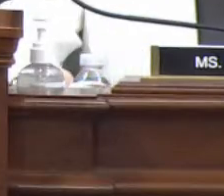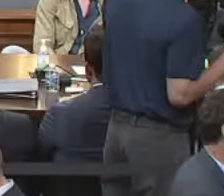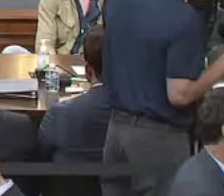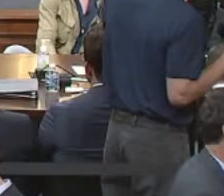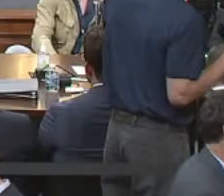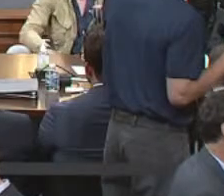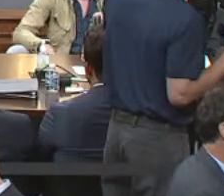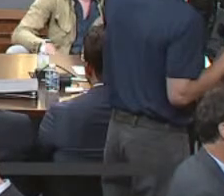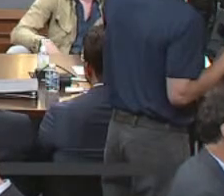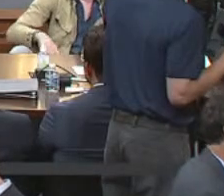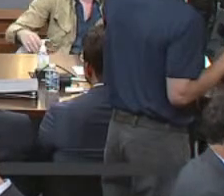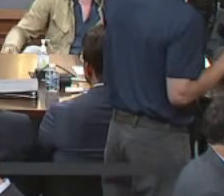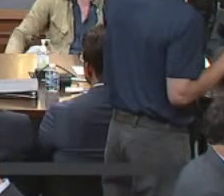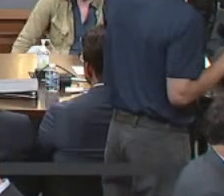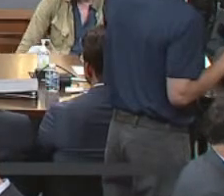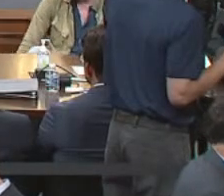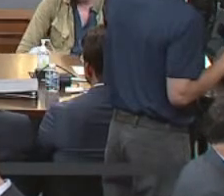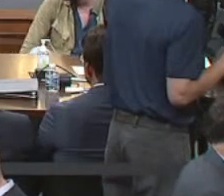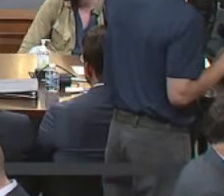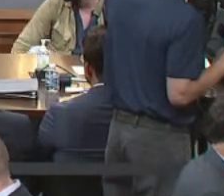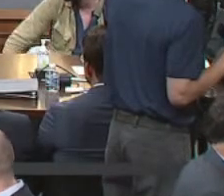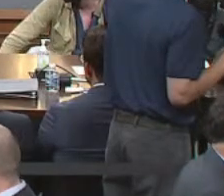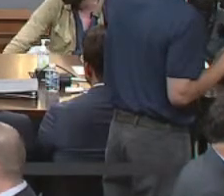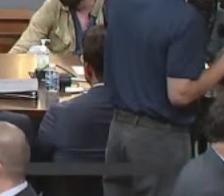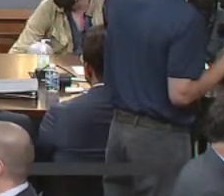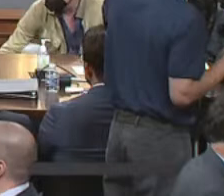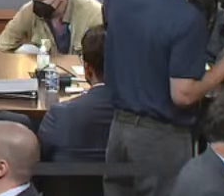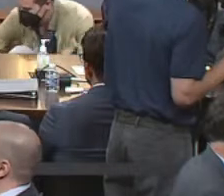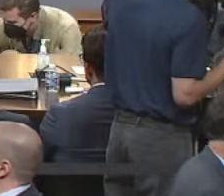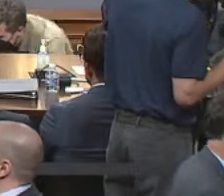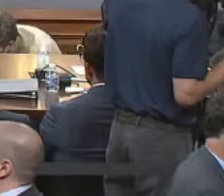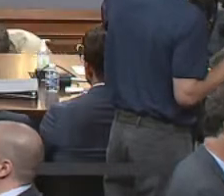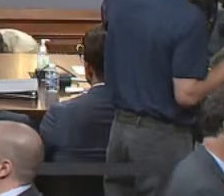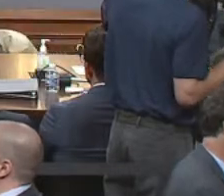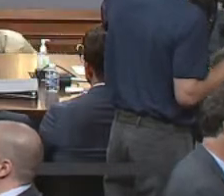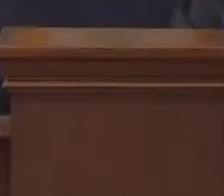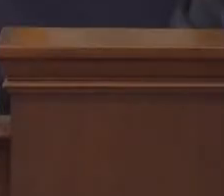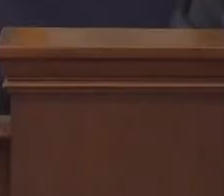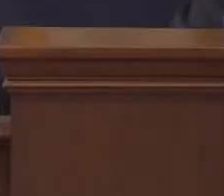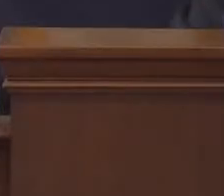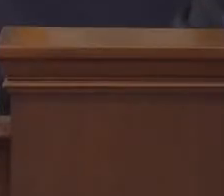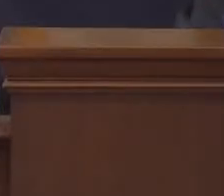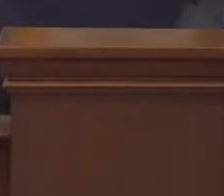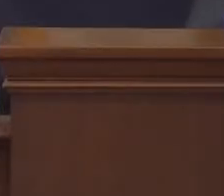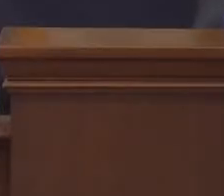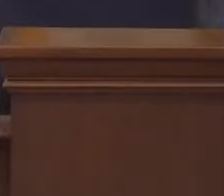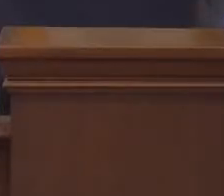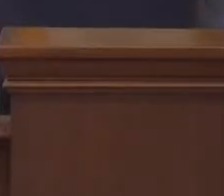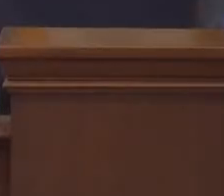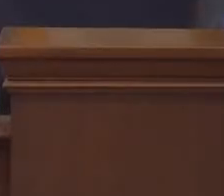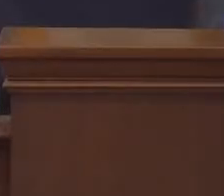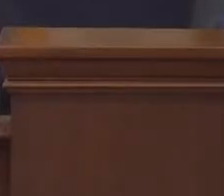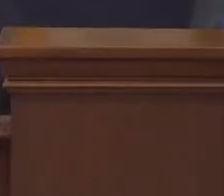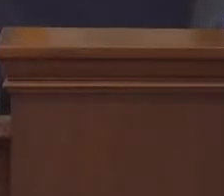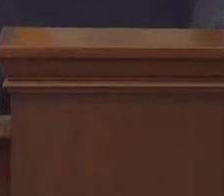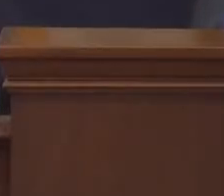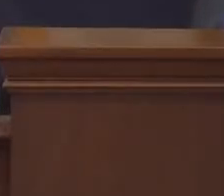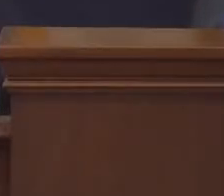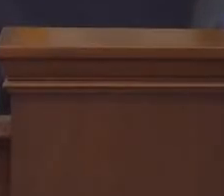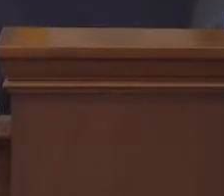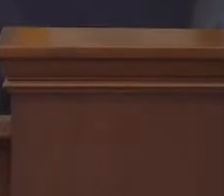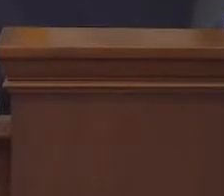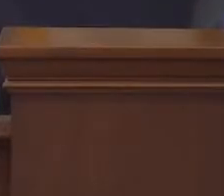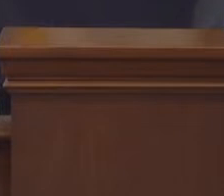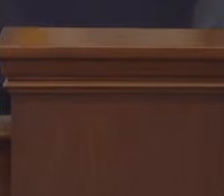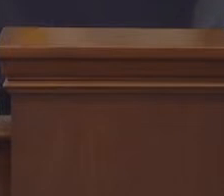Thank you, Mr. Chairman. Mr. Chairman, around the time Mr. Clark was pushing for the department to send the Georgia letter,